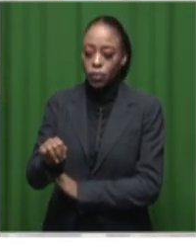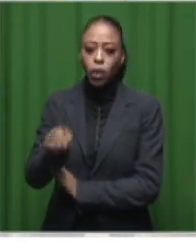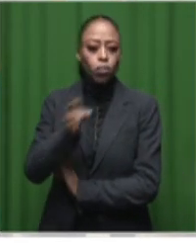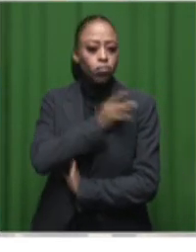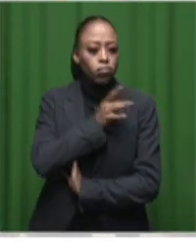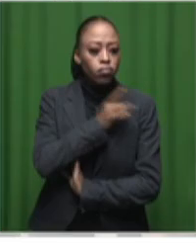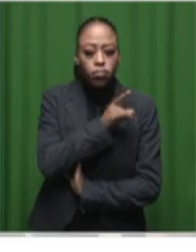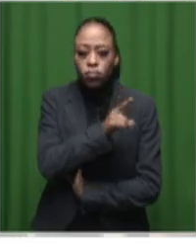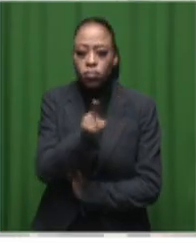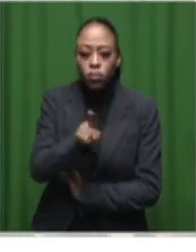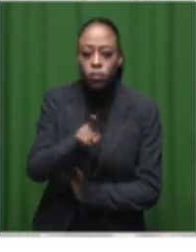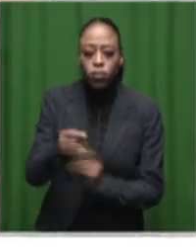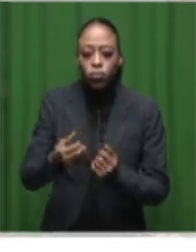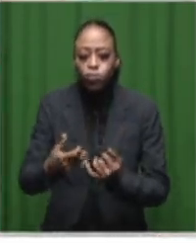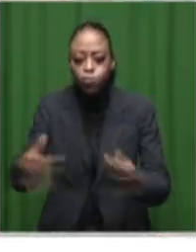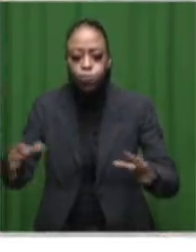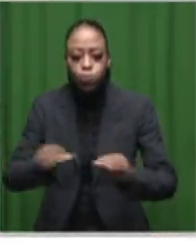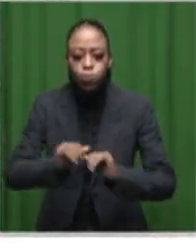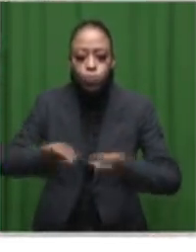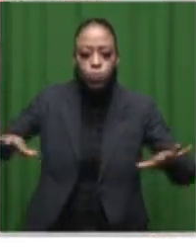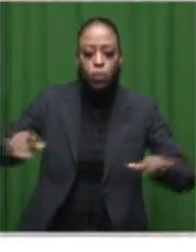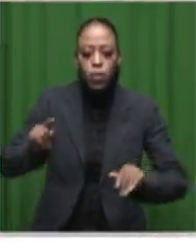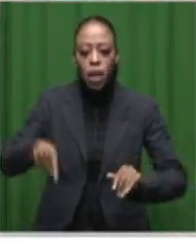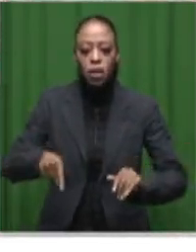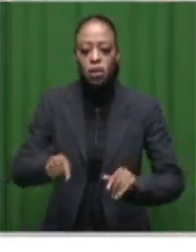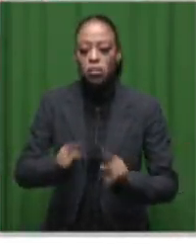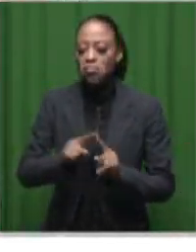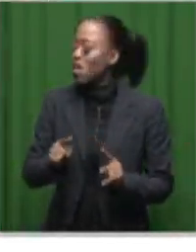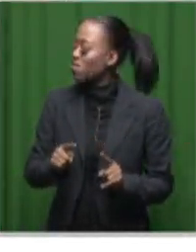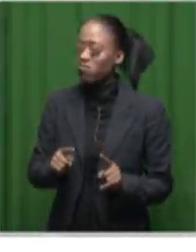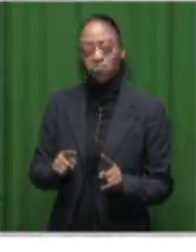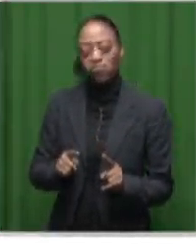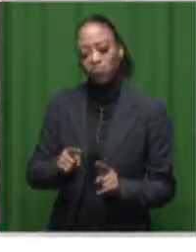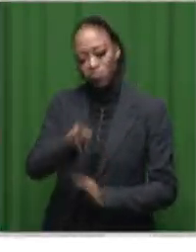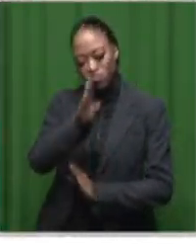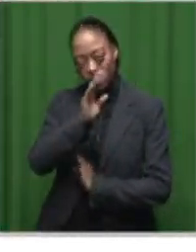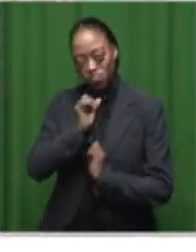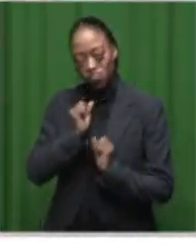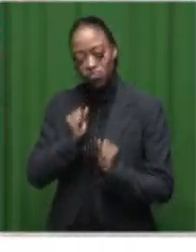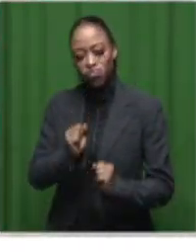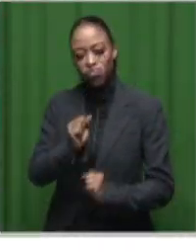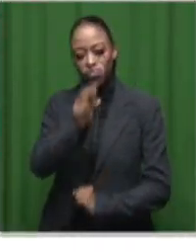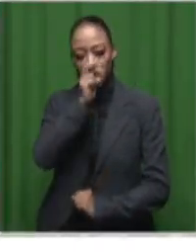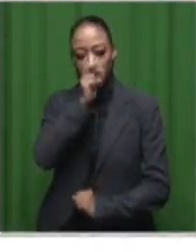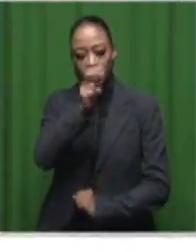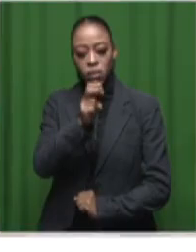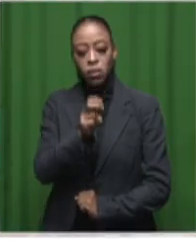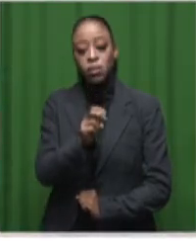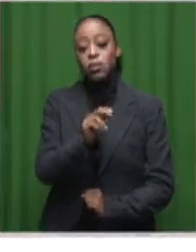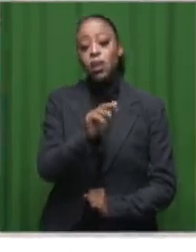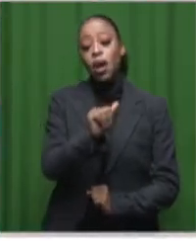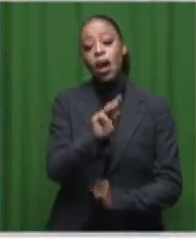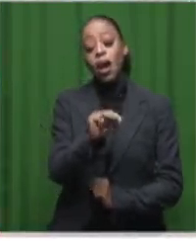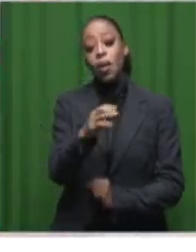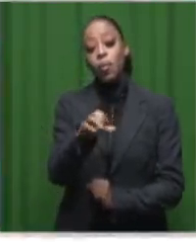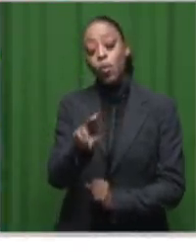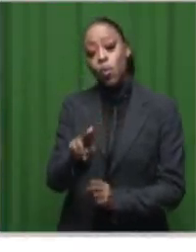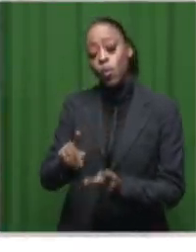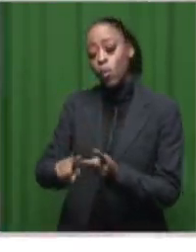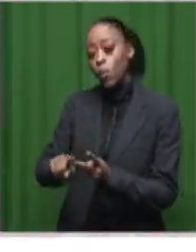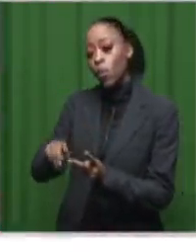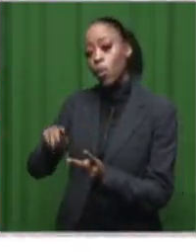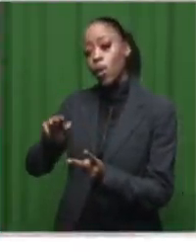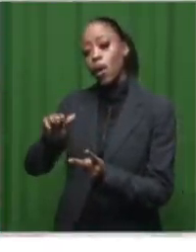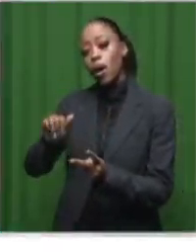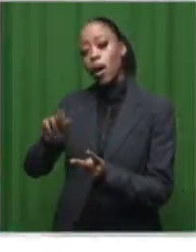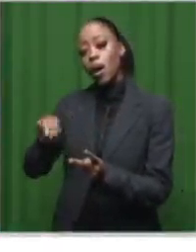rife before escalating on subsequent days. The NUM and AMCU were fierce rivals. A decade